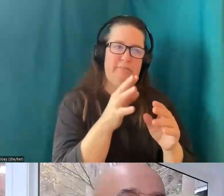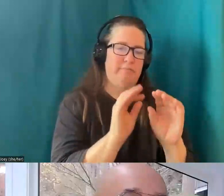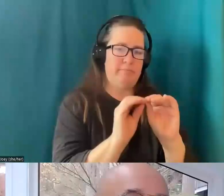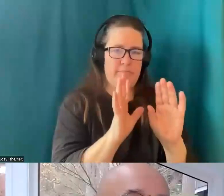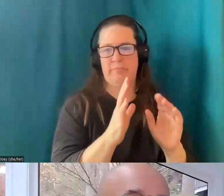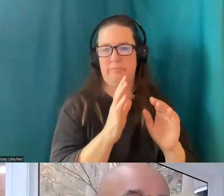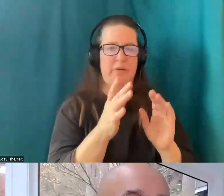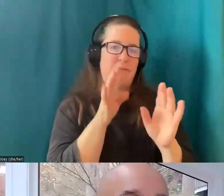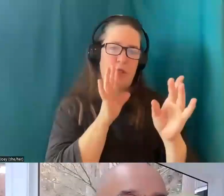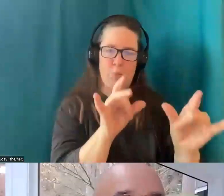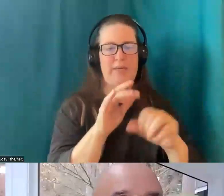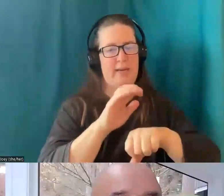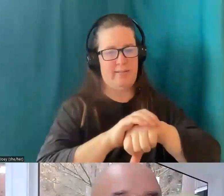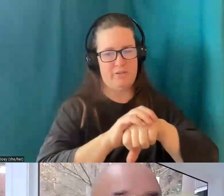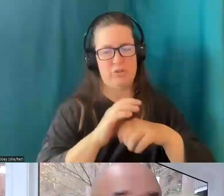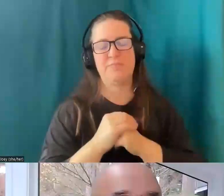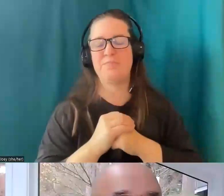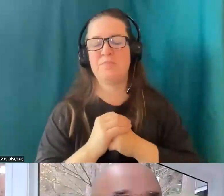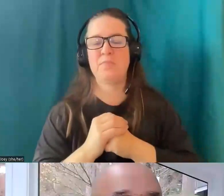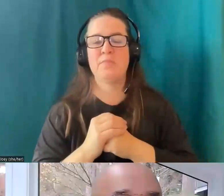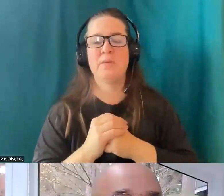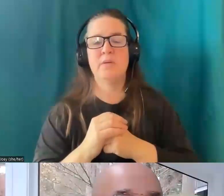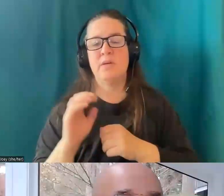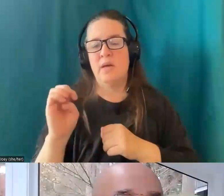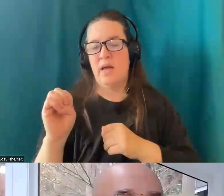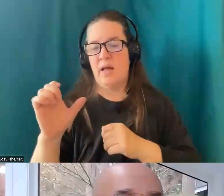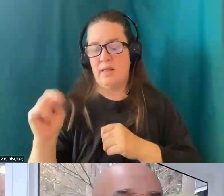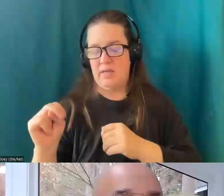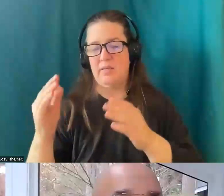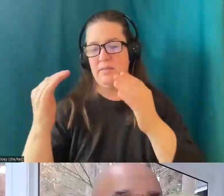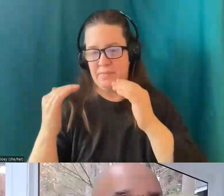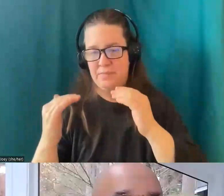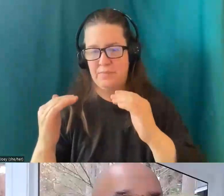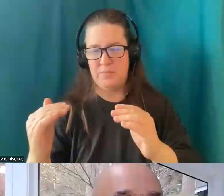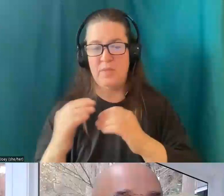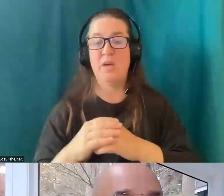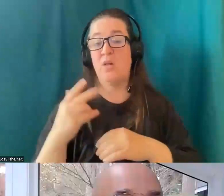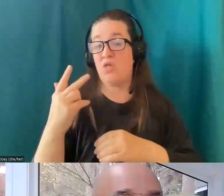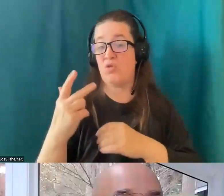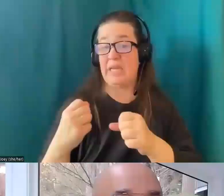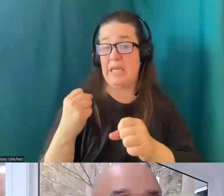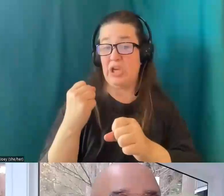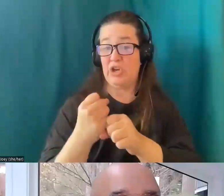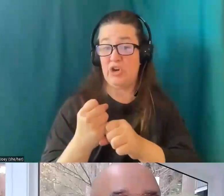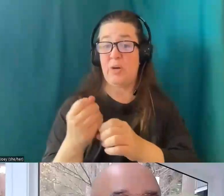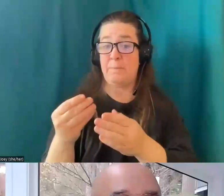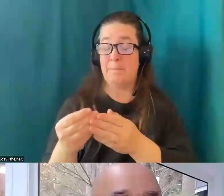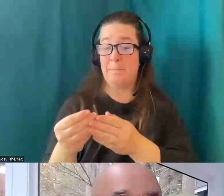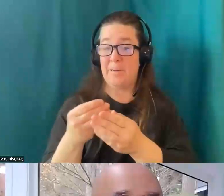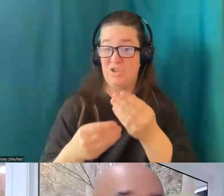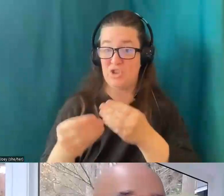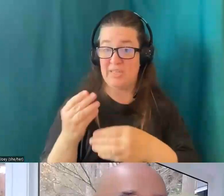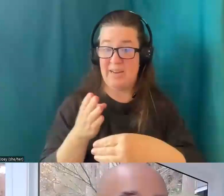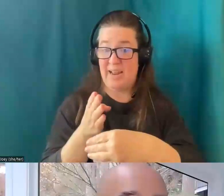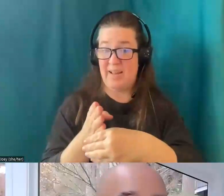Here's an eligibility question. So does the 3-year budget average requirement need to include COVID years for which many groups